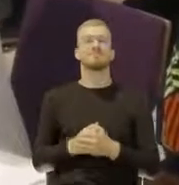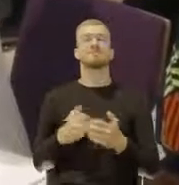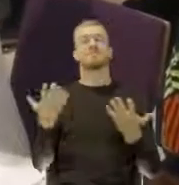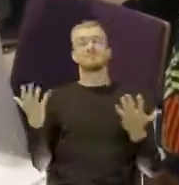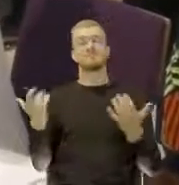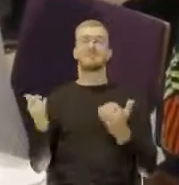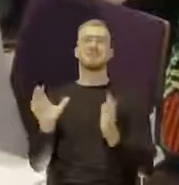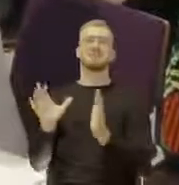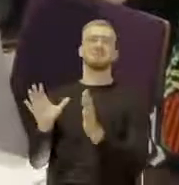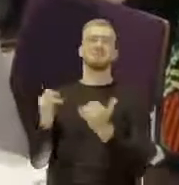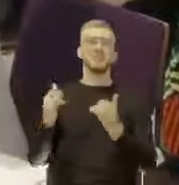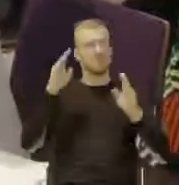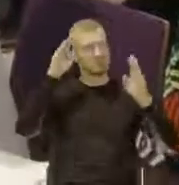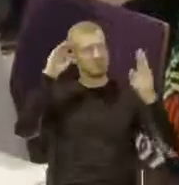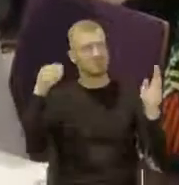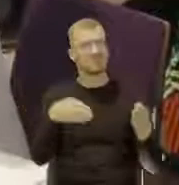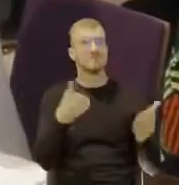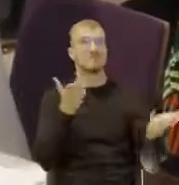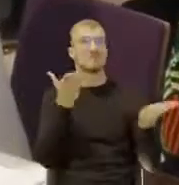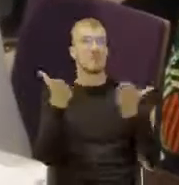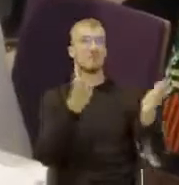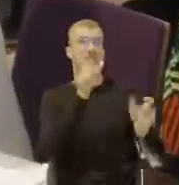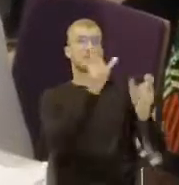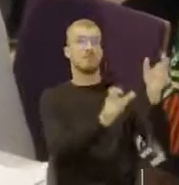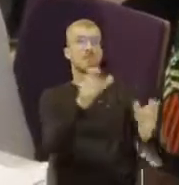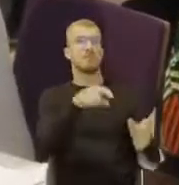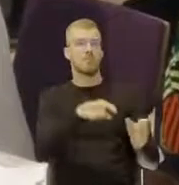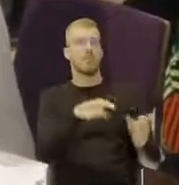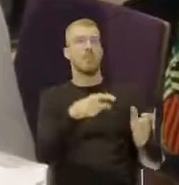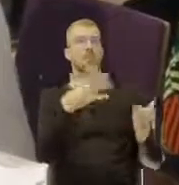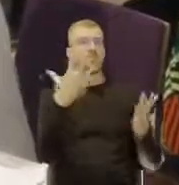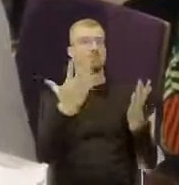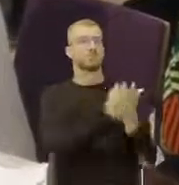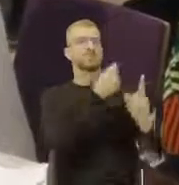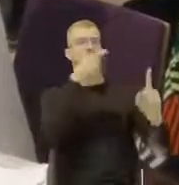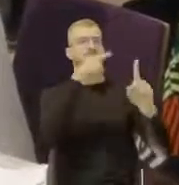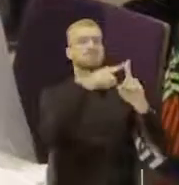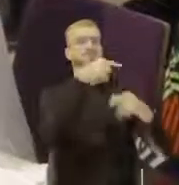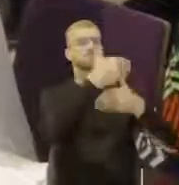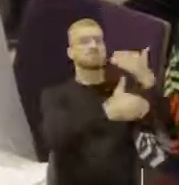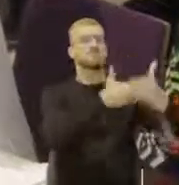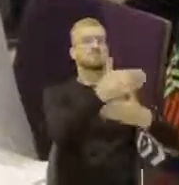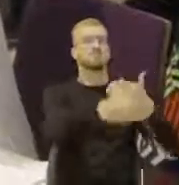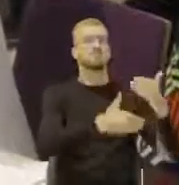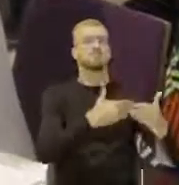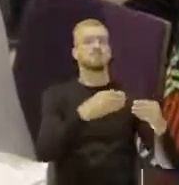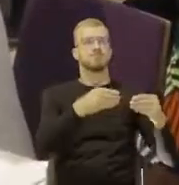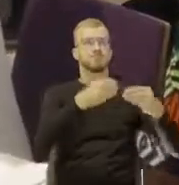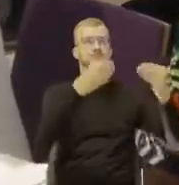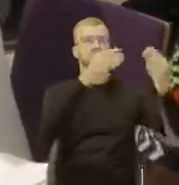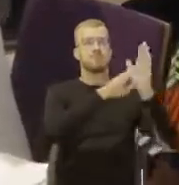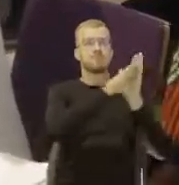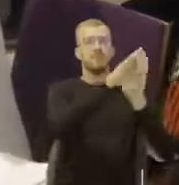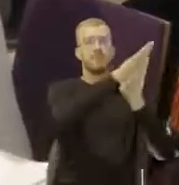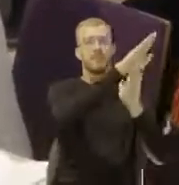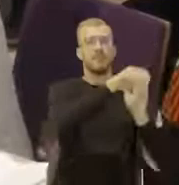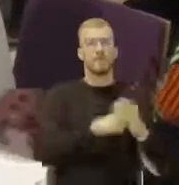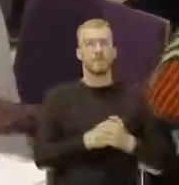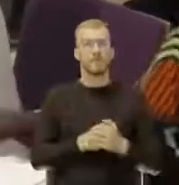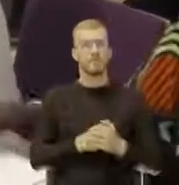is something that that is worth looking at. Certainly, thank you very much for your support to encourage